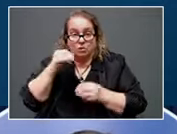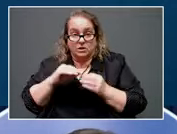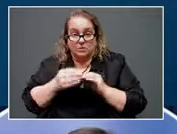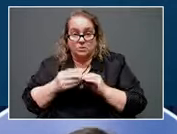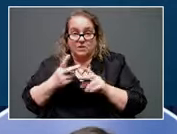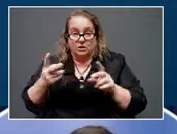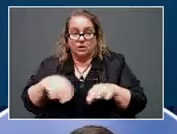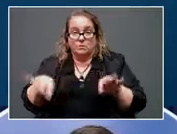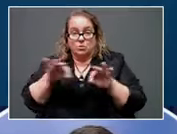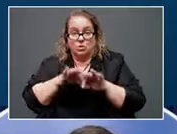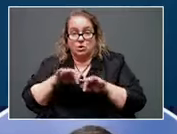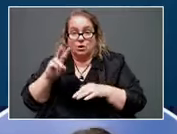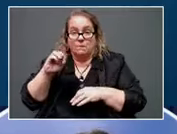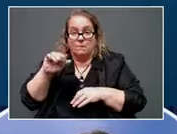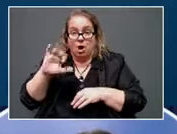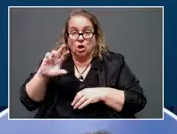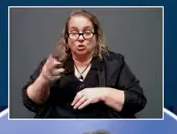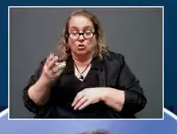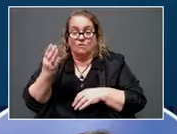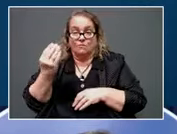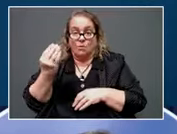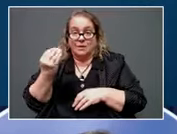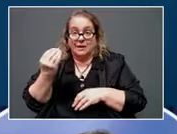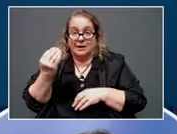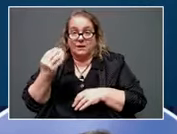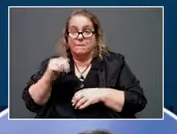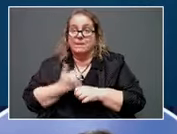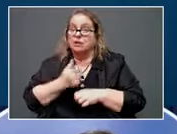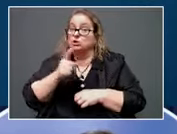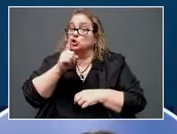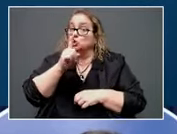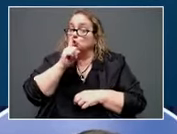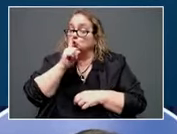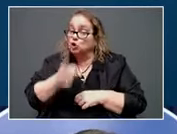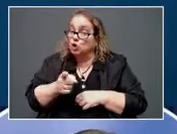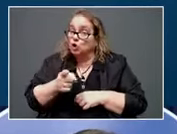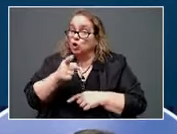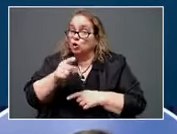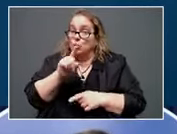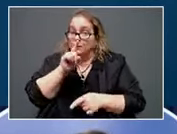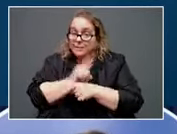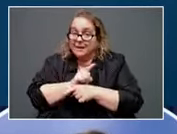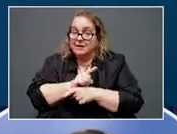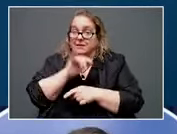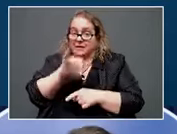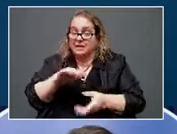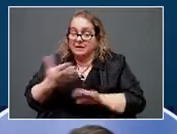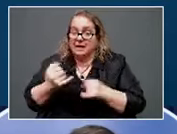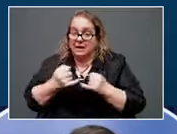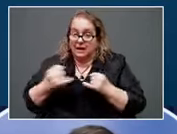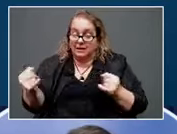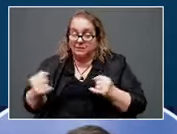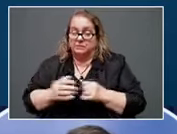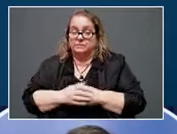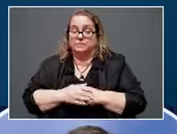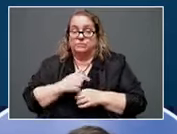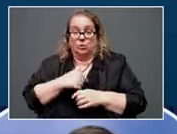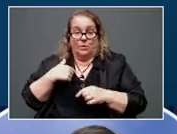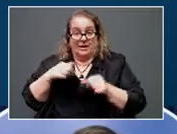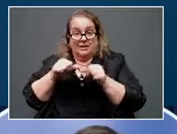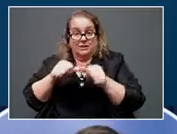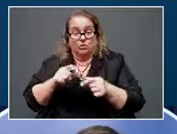the 14th. Make sure that you meet that time period. We continue to put